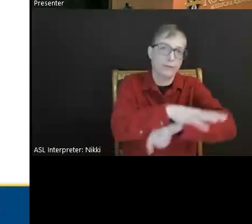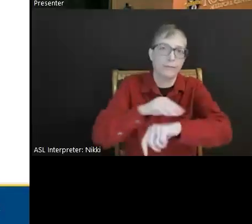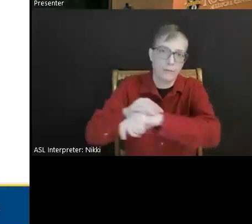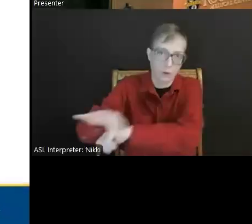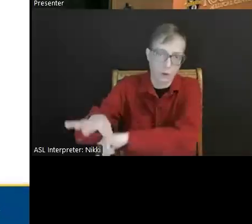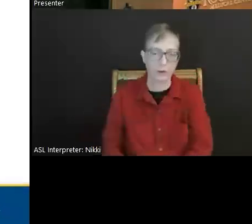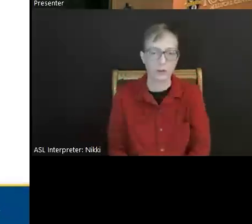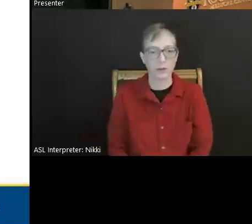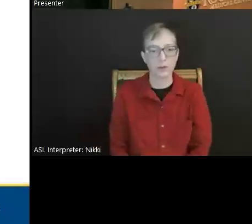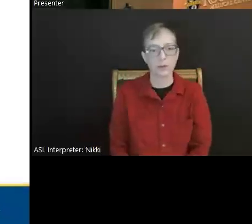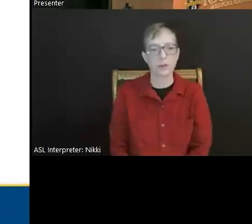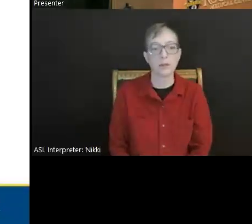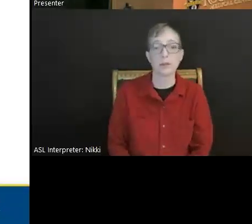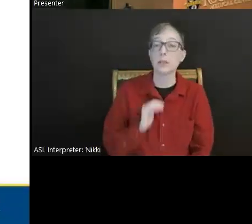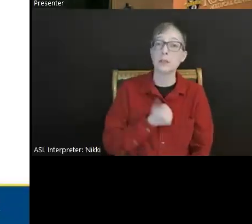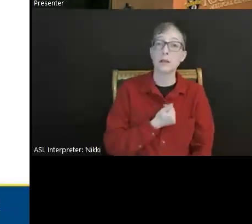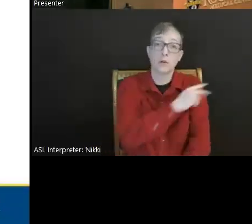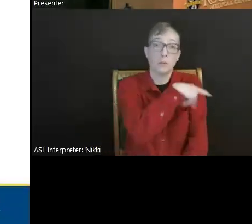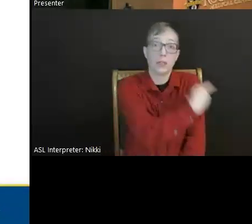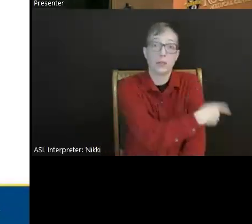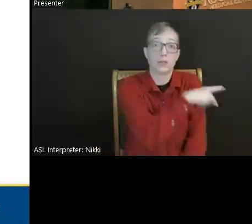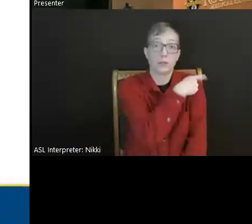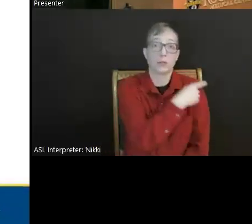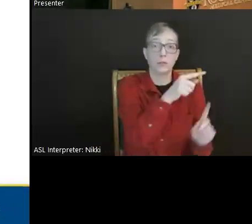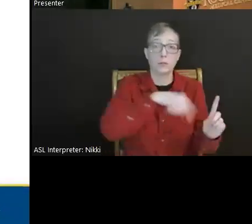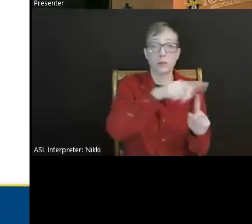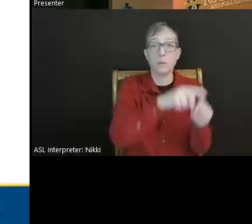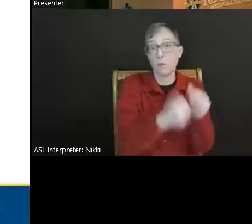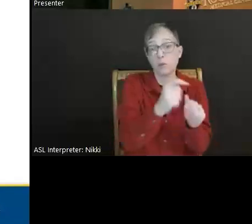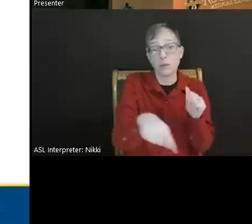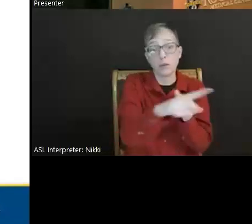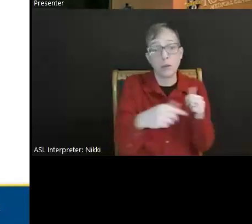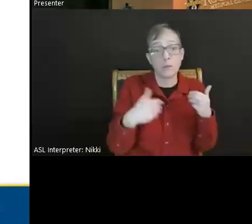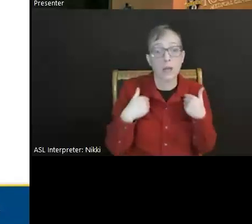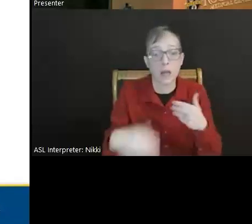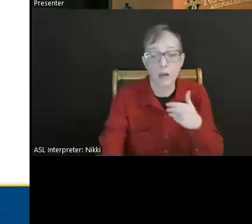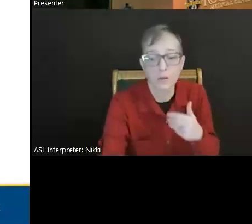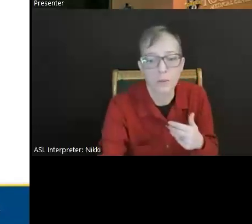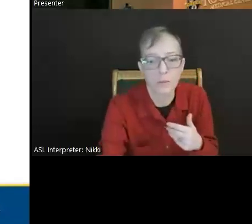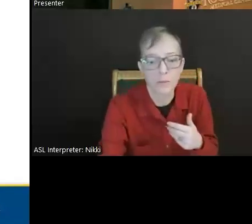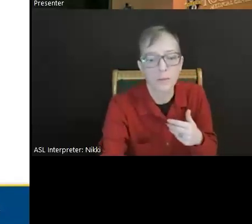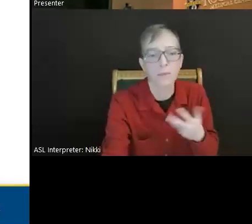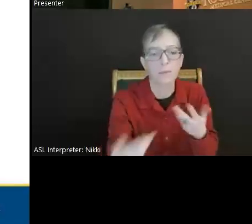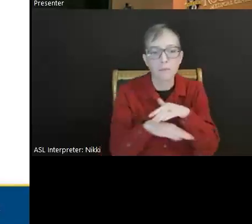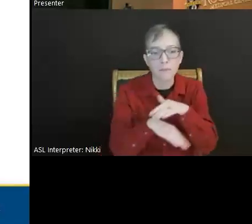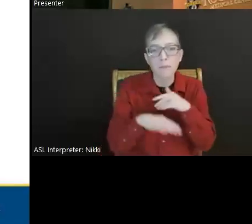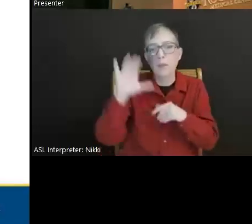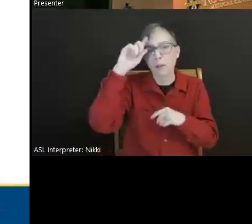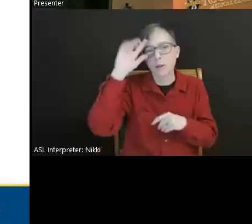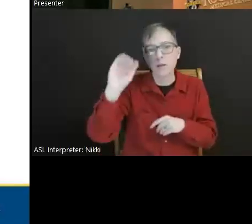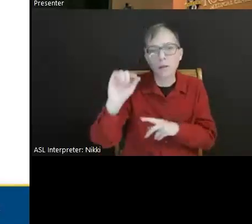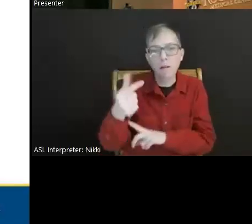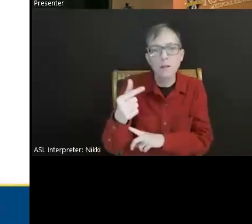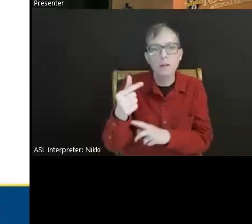Most of our patients have recurring symptoms of a psychotic disorder, which, as we know, can present with positive